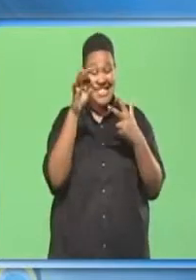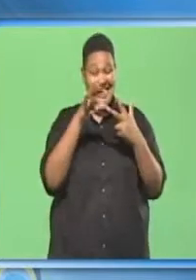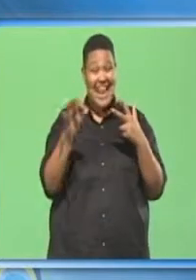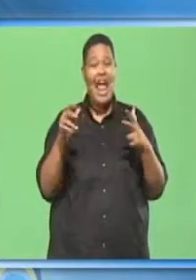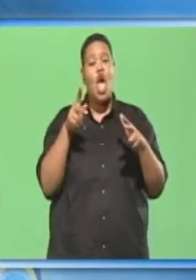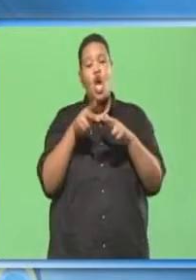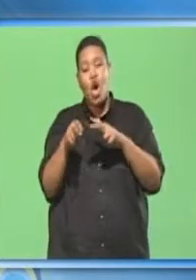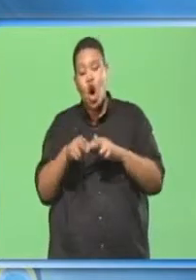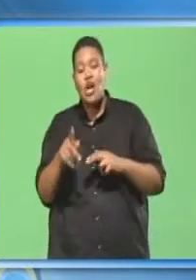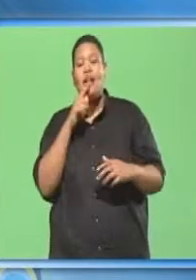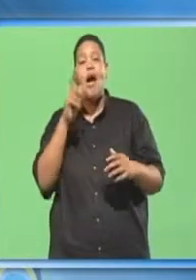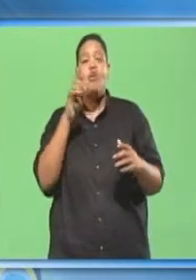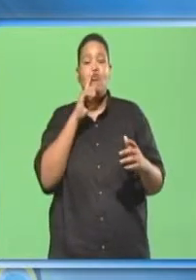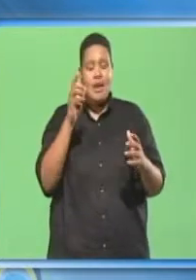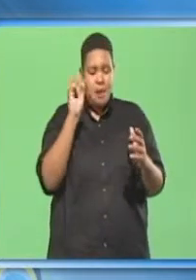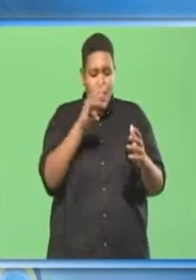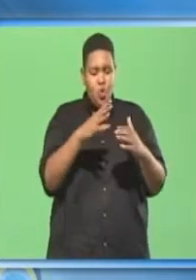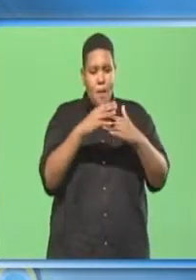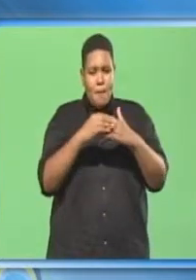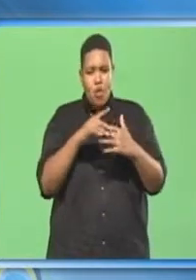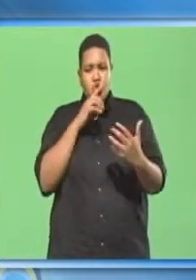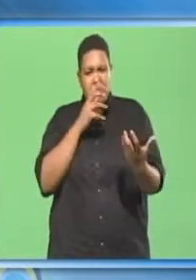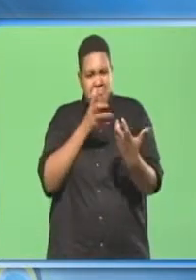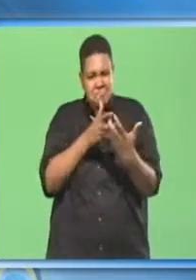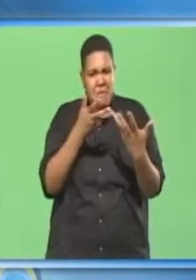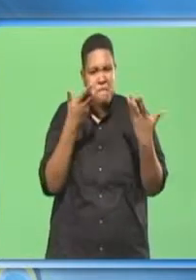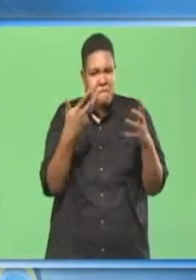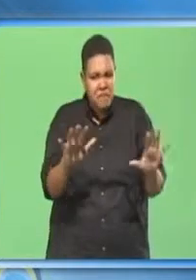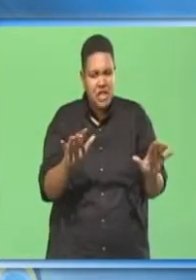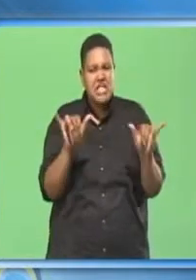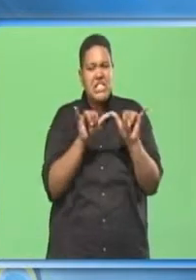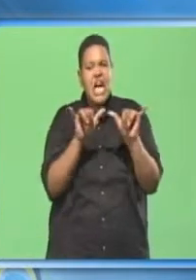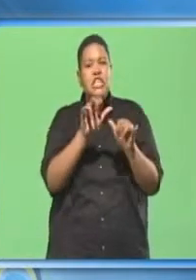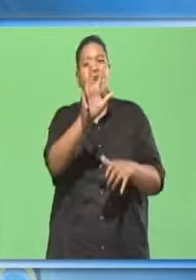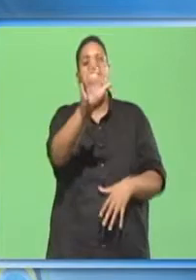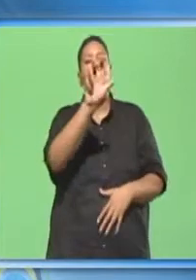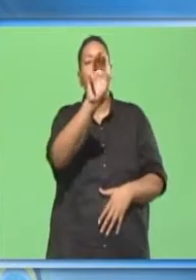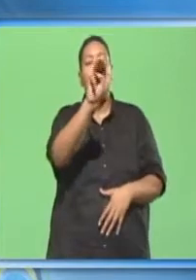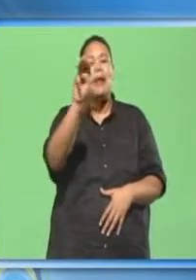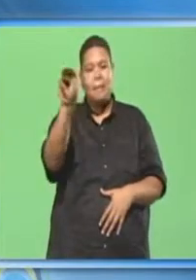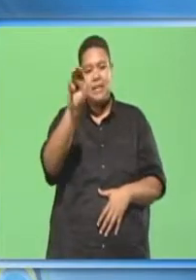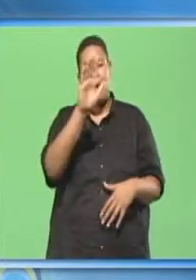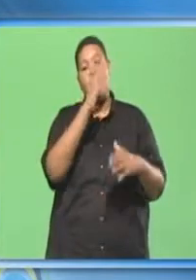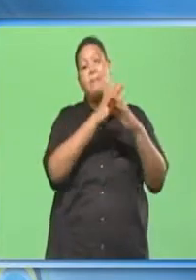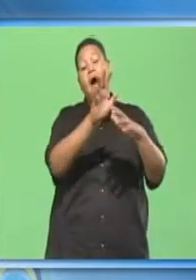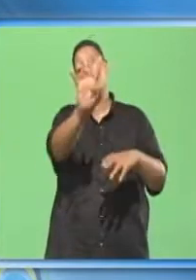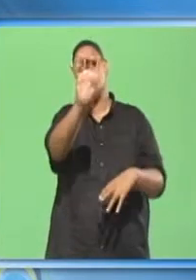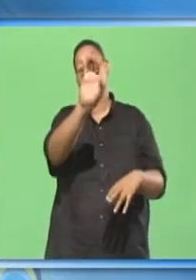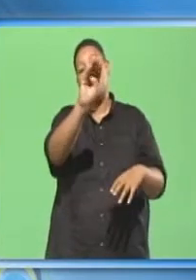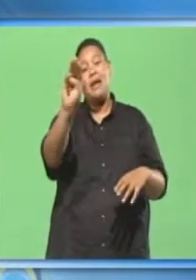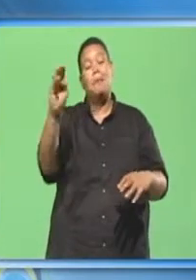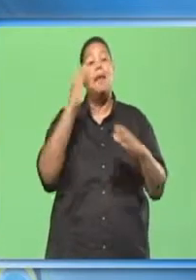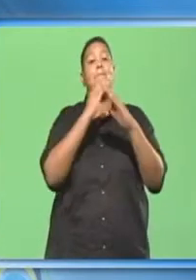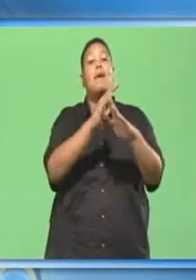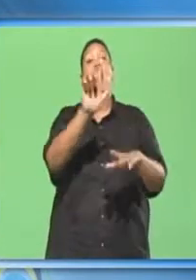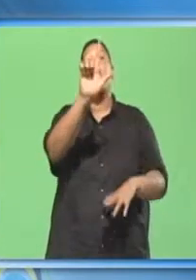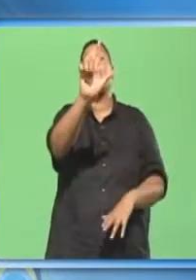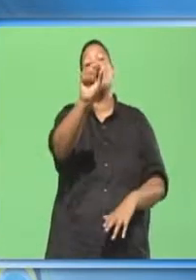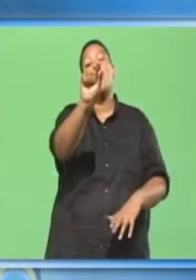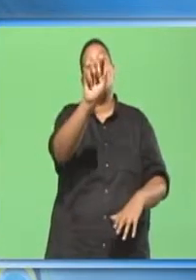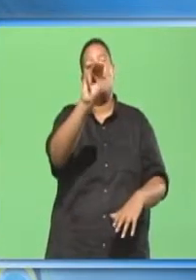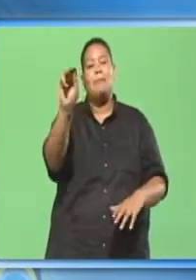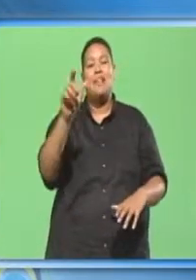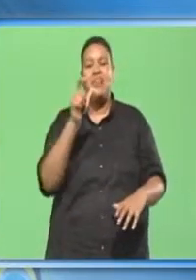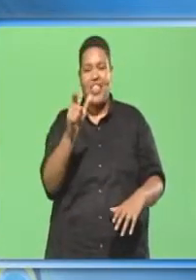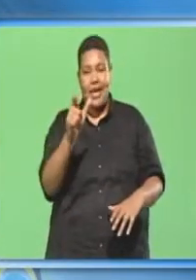cut and dress a piece of board to a finish size of 300 mm by 400 mm by 20 mm